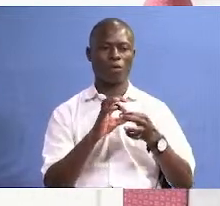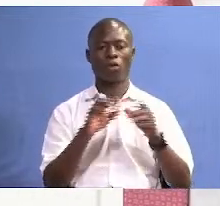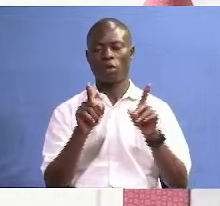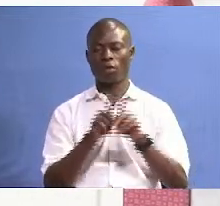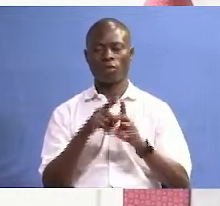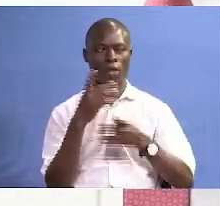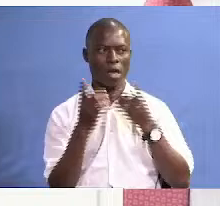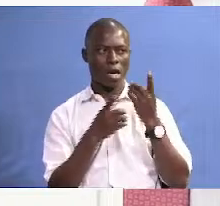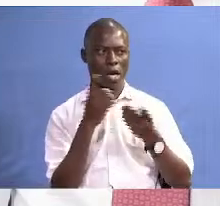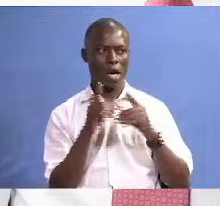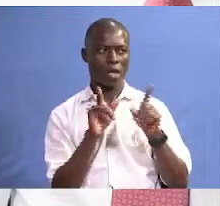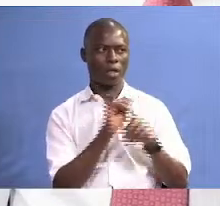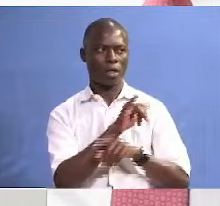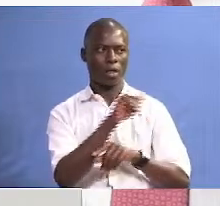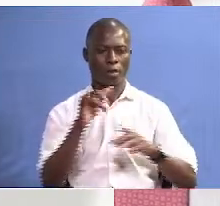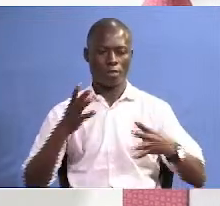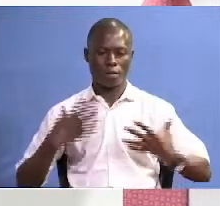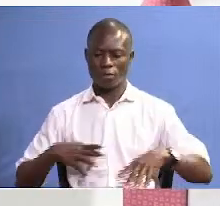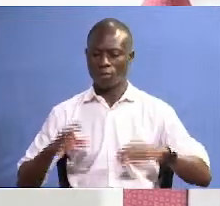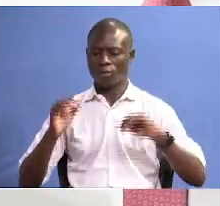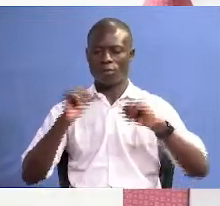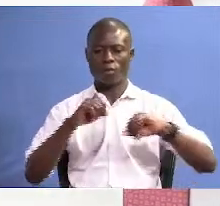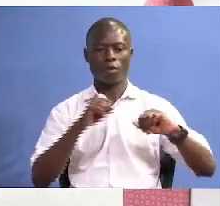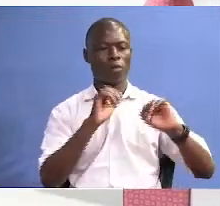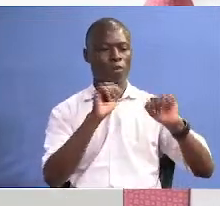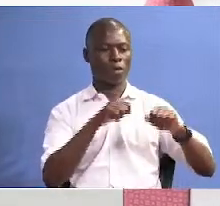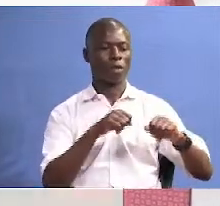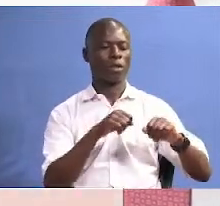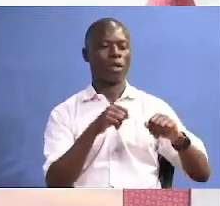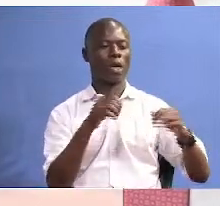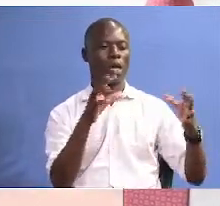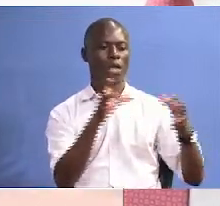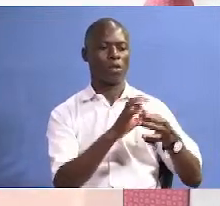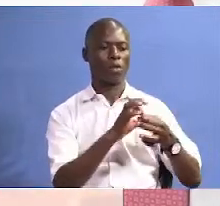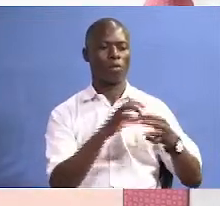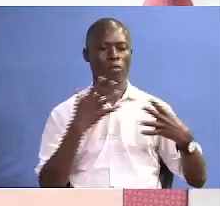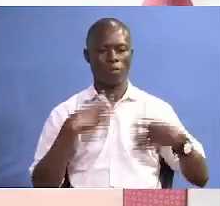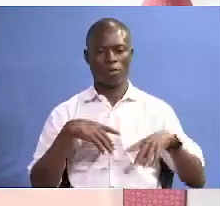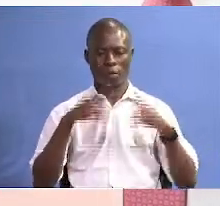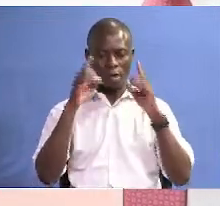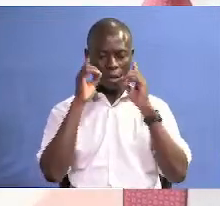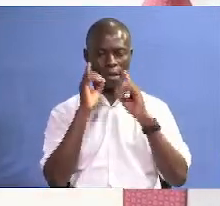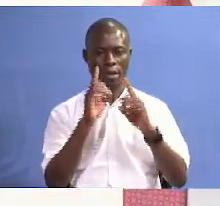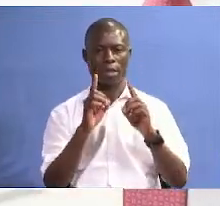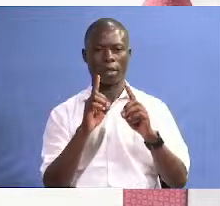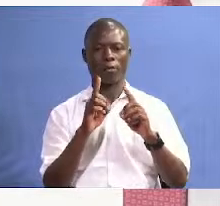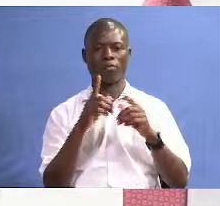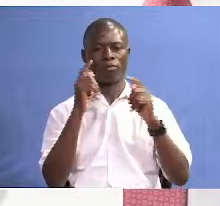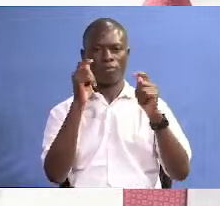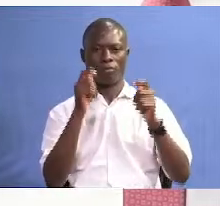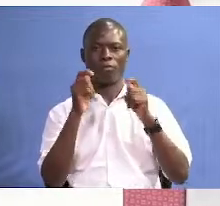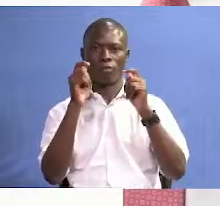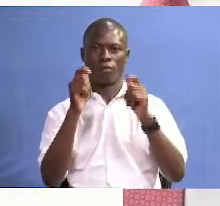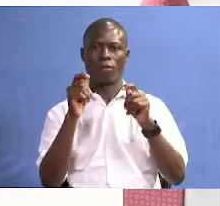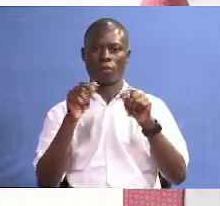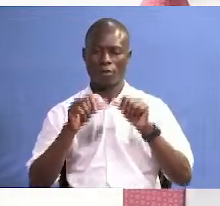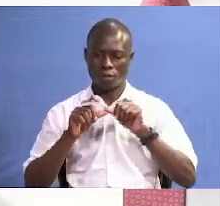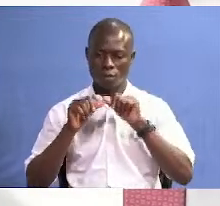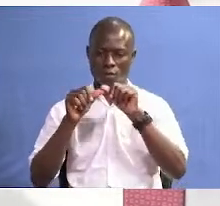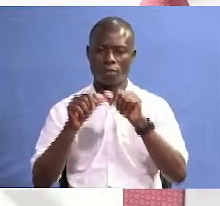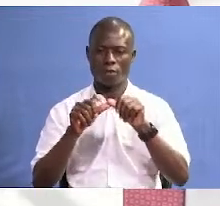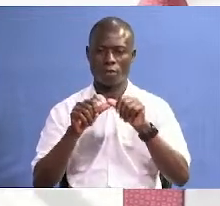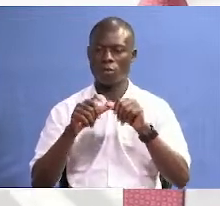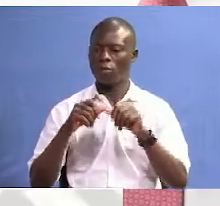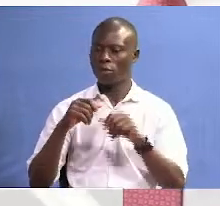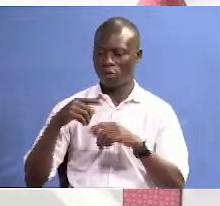discussion. Those who are available can join it. Those who choose to protest can continue